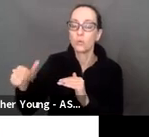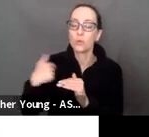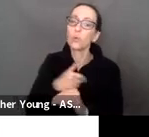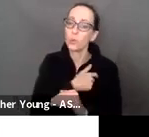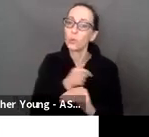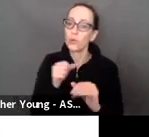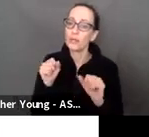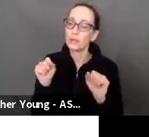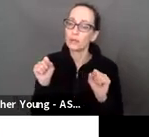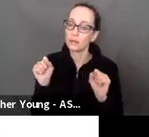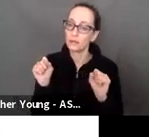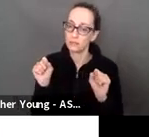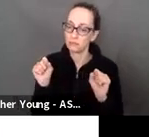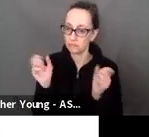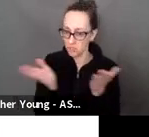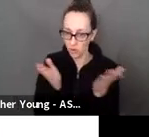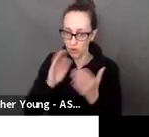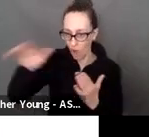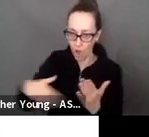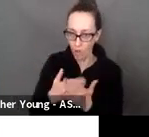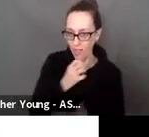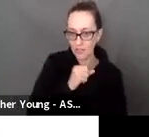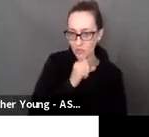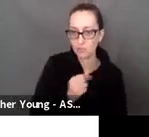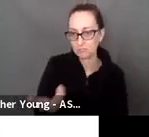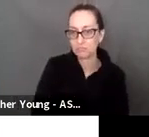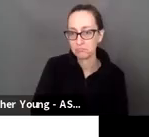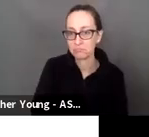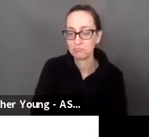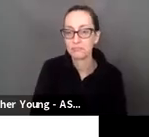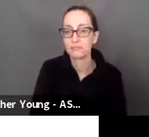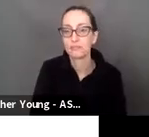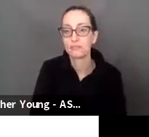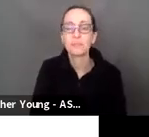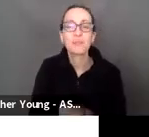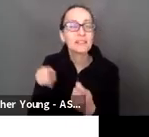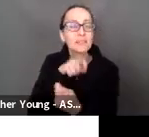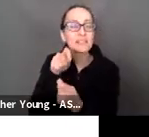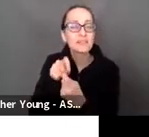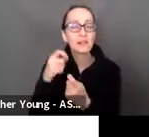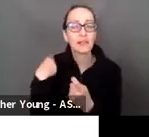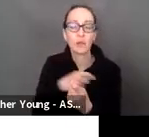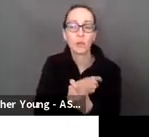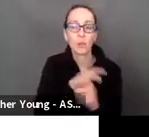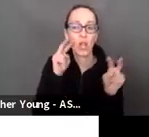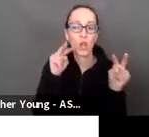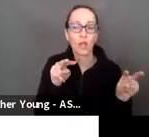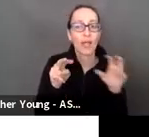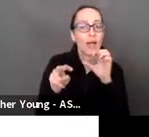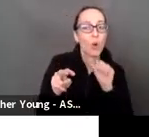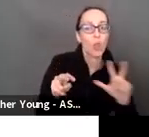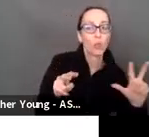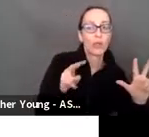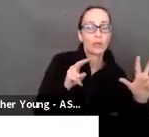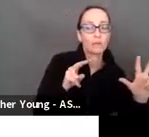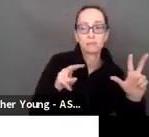serve all ages. We specifically focus on 3 and up,